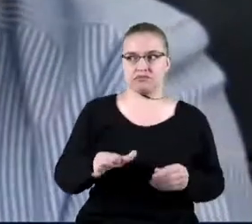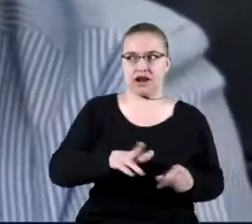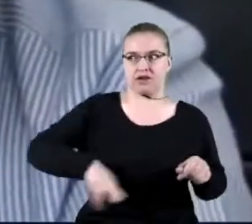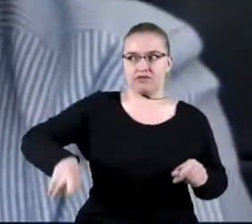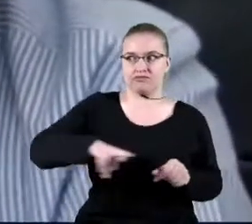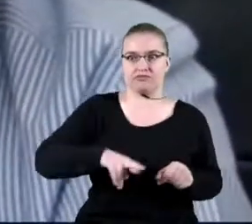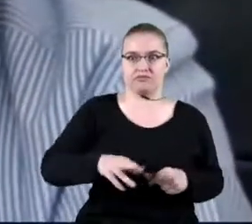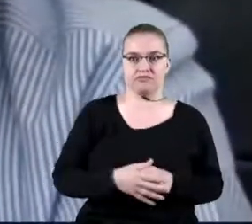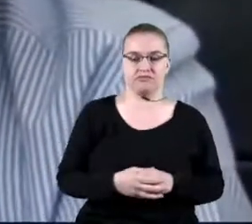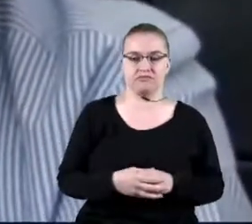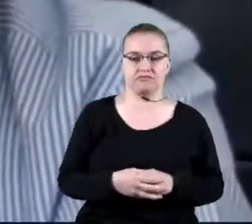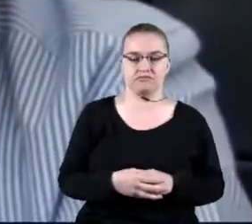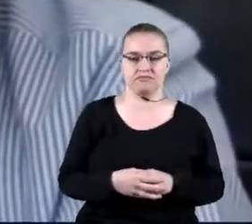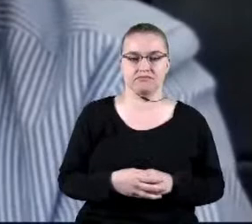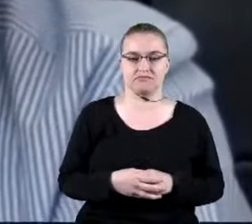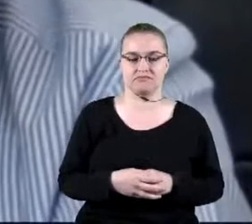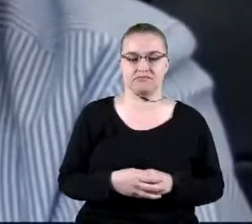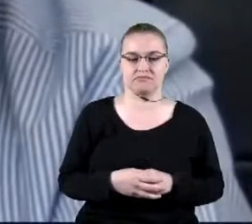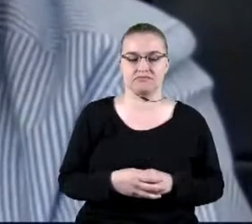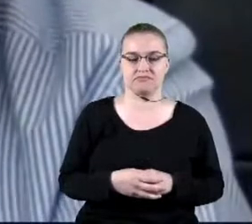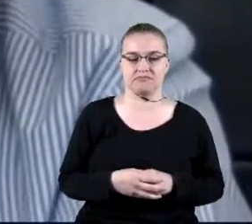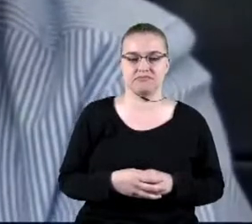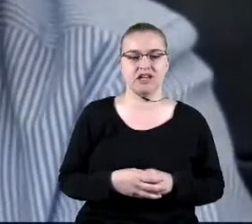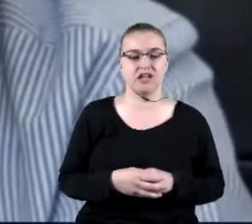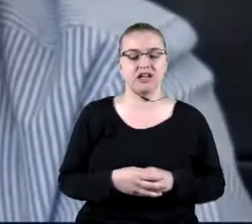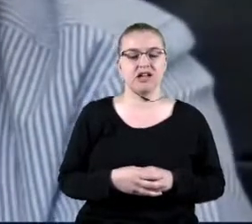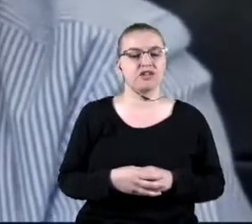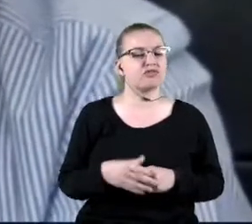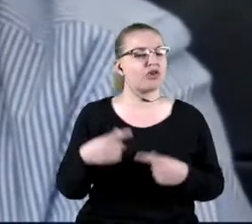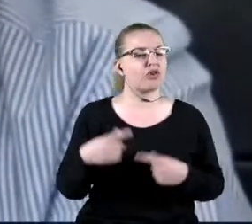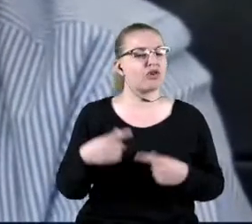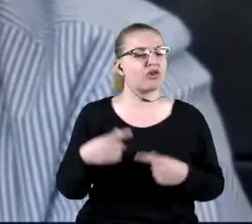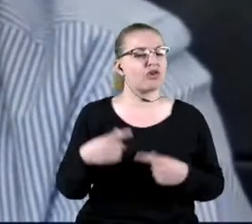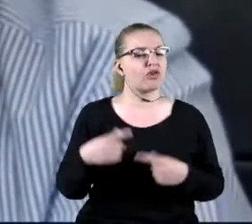law was not a positive thing.